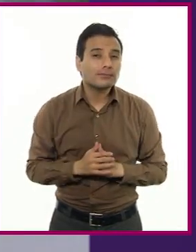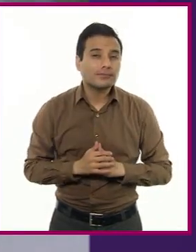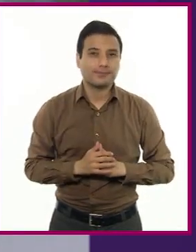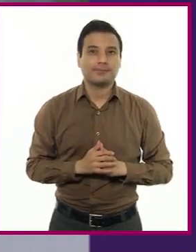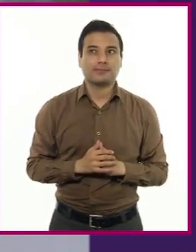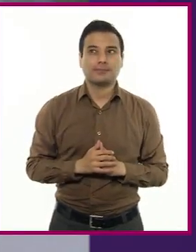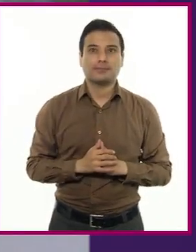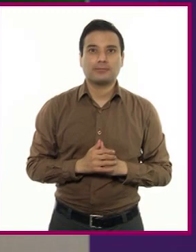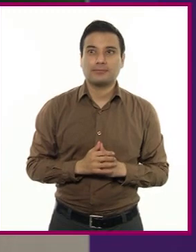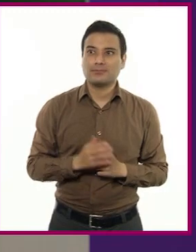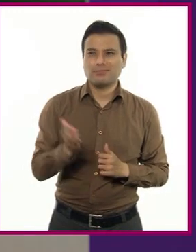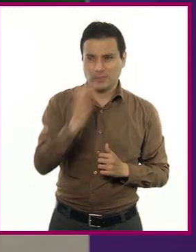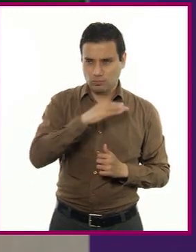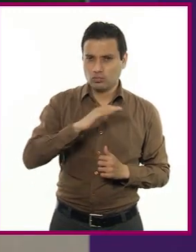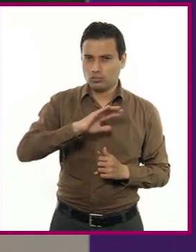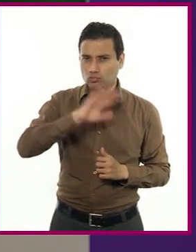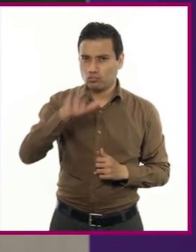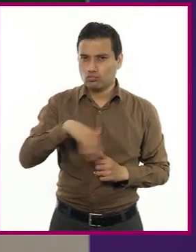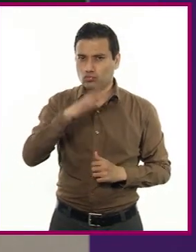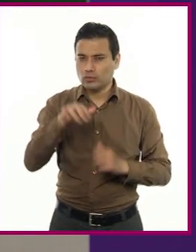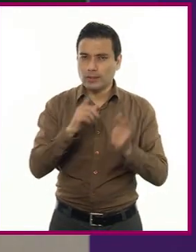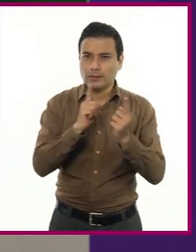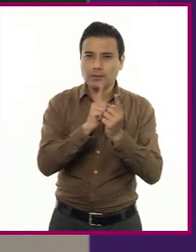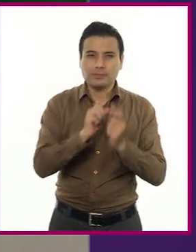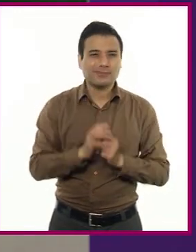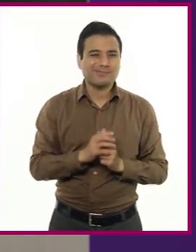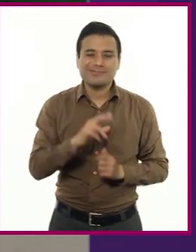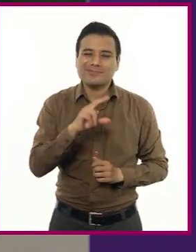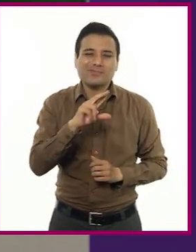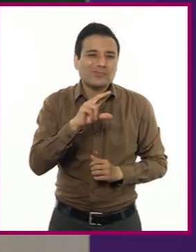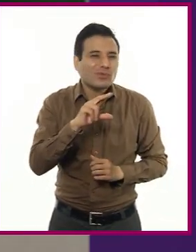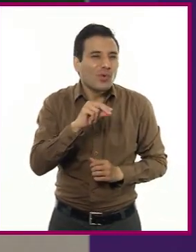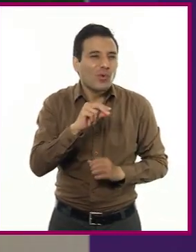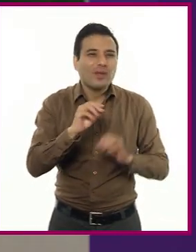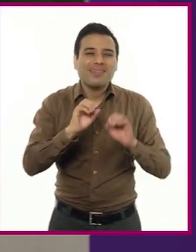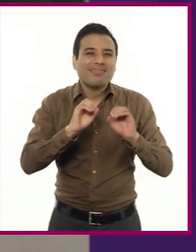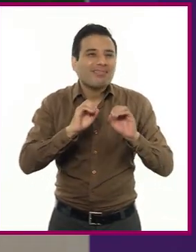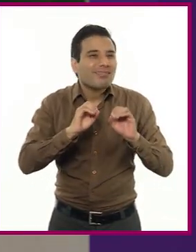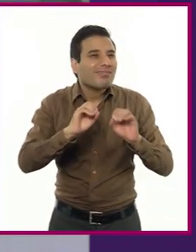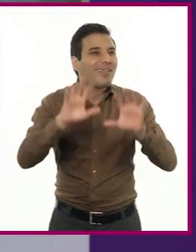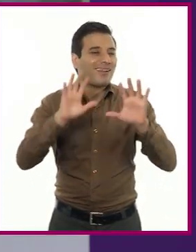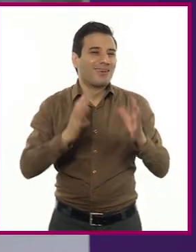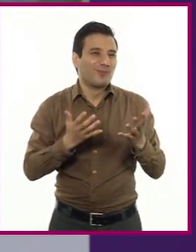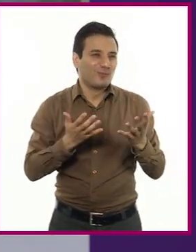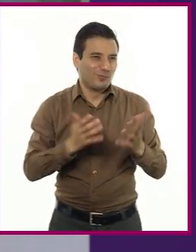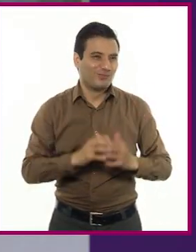look for him, Sally? Why don't you just let him go, Dizzy?